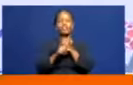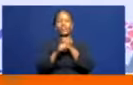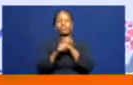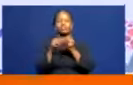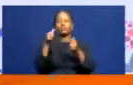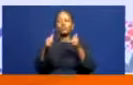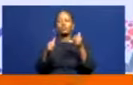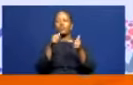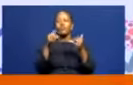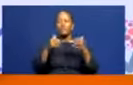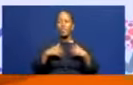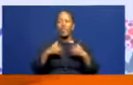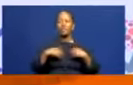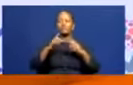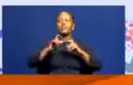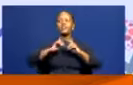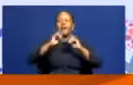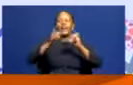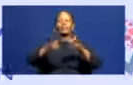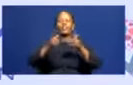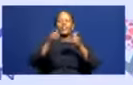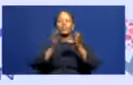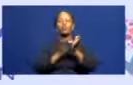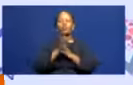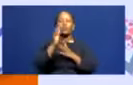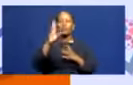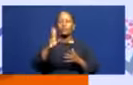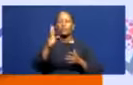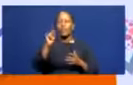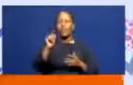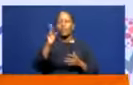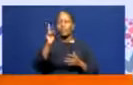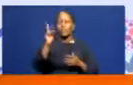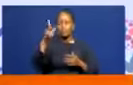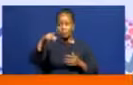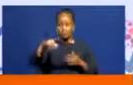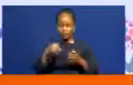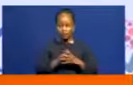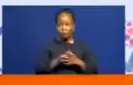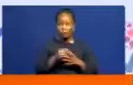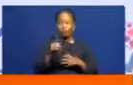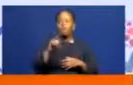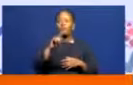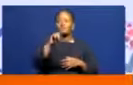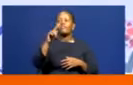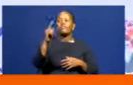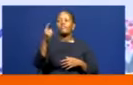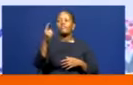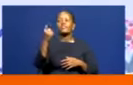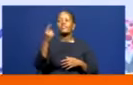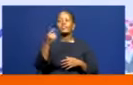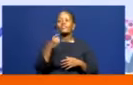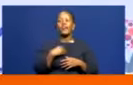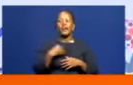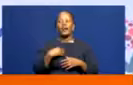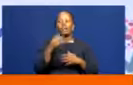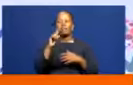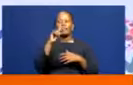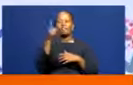have been awarded this by UNDP. The first, we have a second